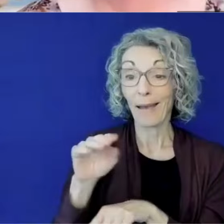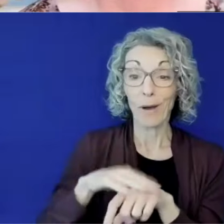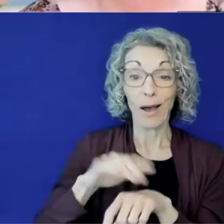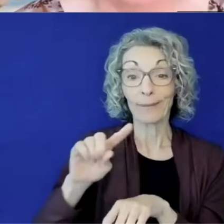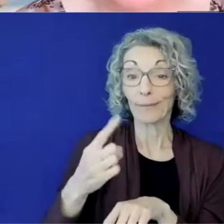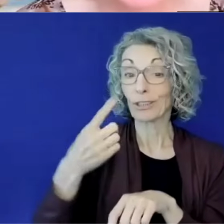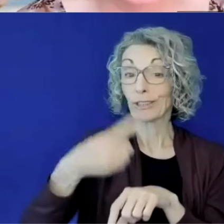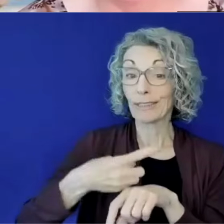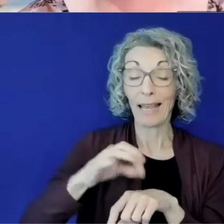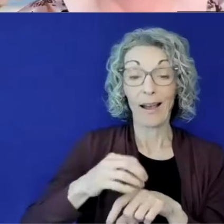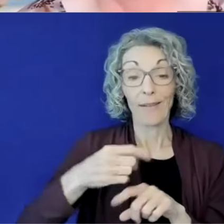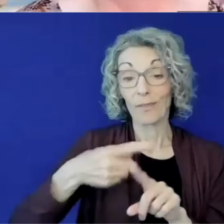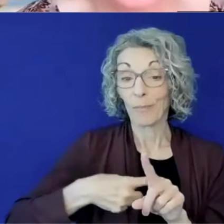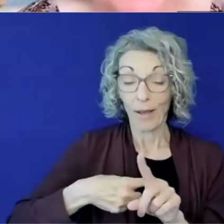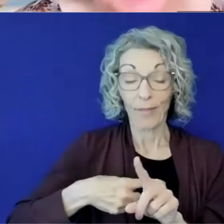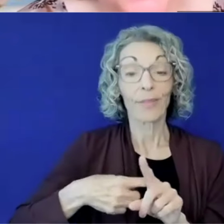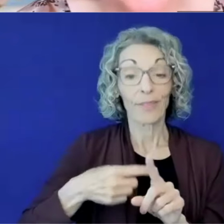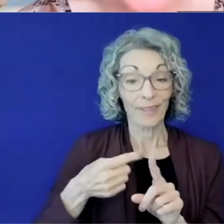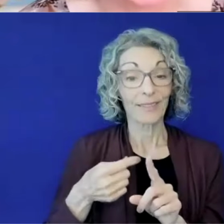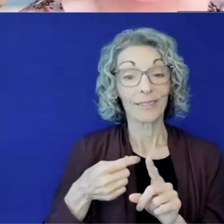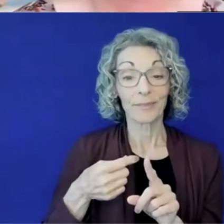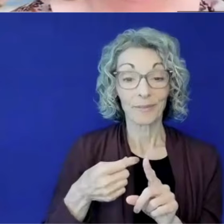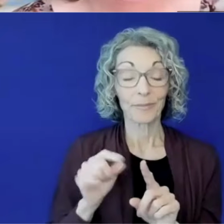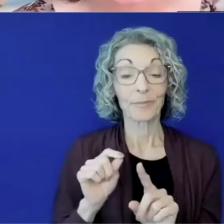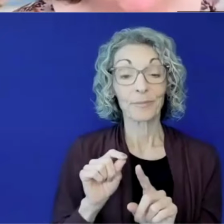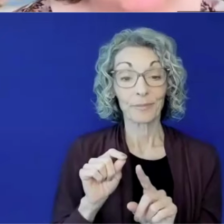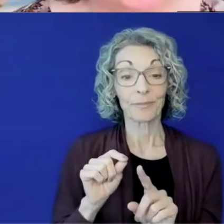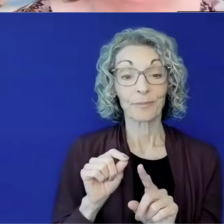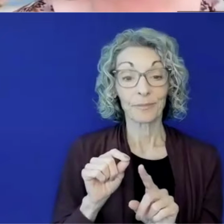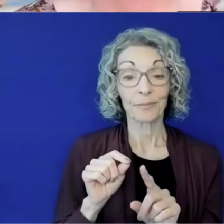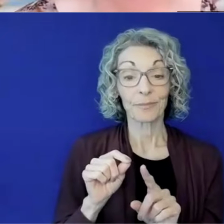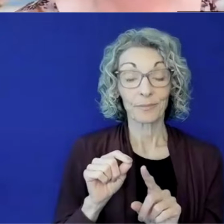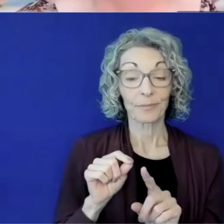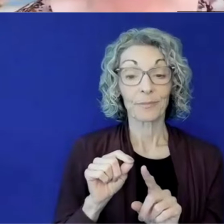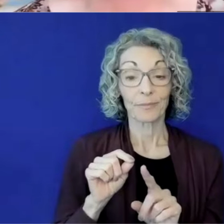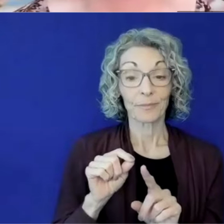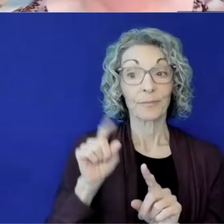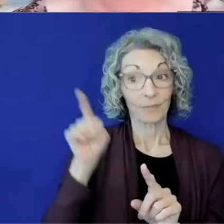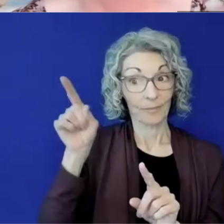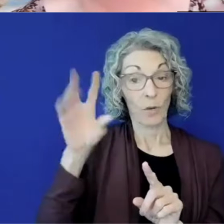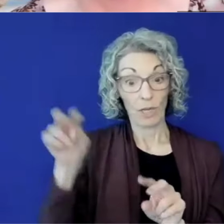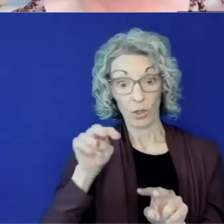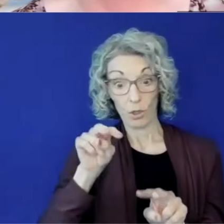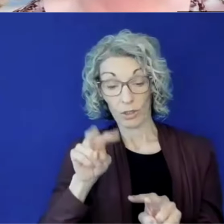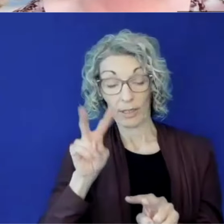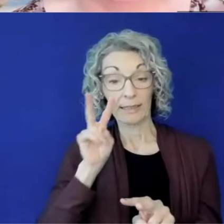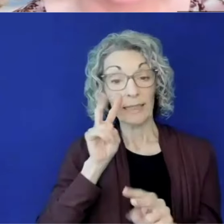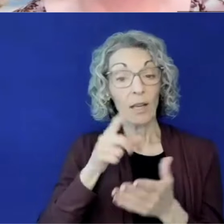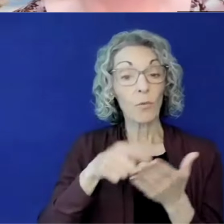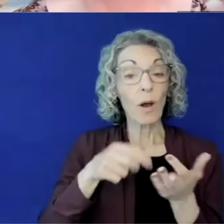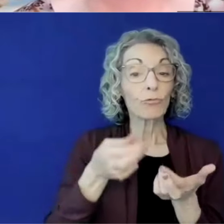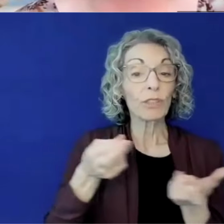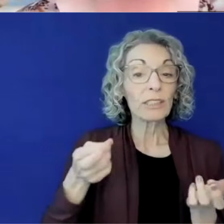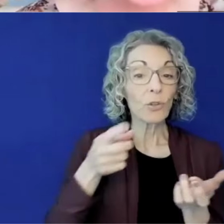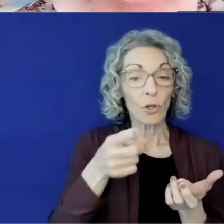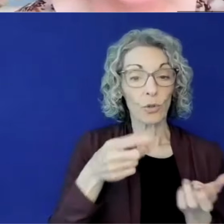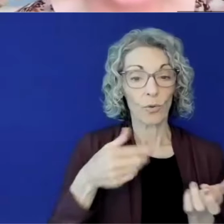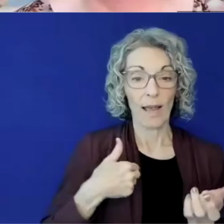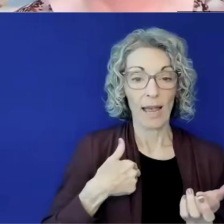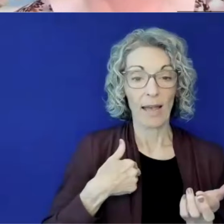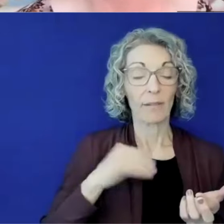1st or August 1st or December 1st, any month, they're going to look and see what resources you have. Just